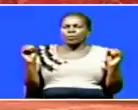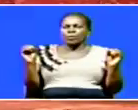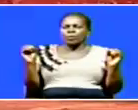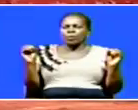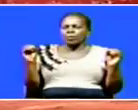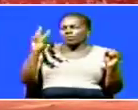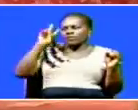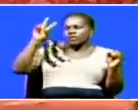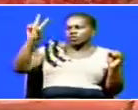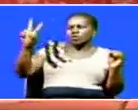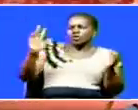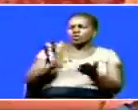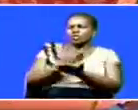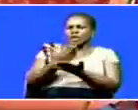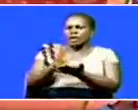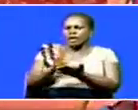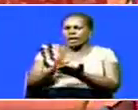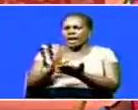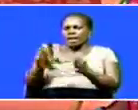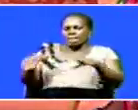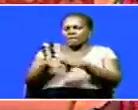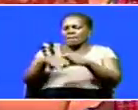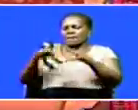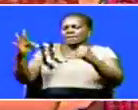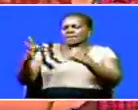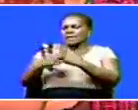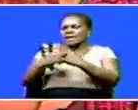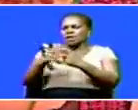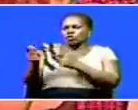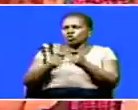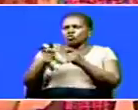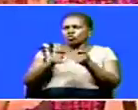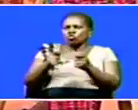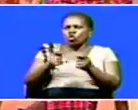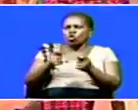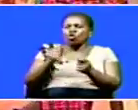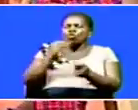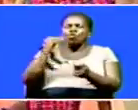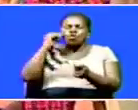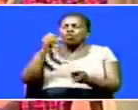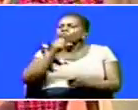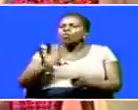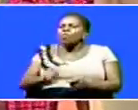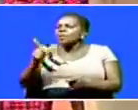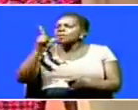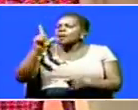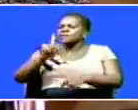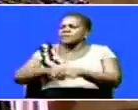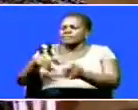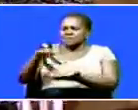It's a vision shared by 8 staff members who run the Thogoto Home for the Aged. It's lunchtime at the